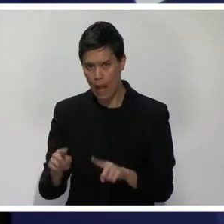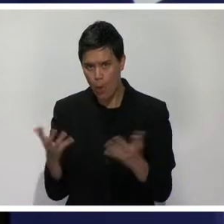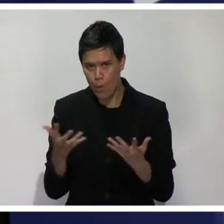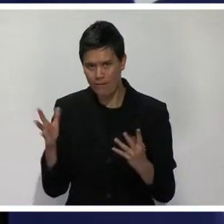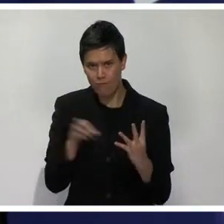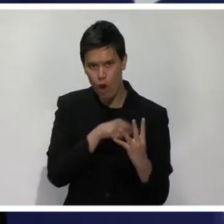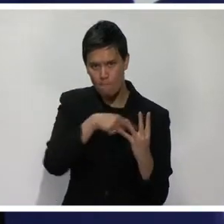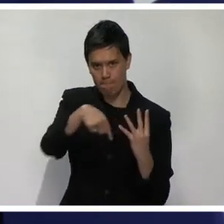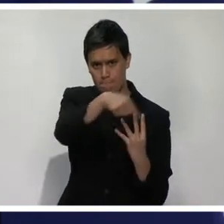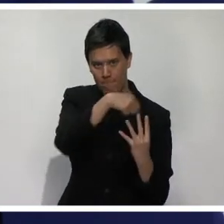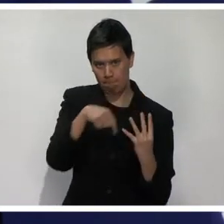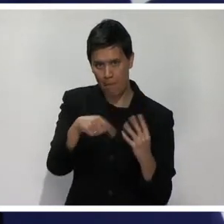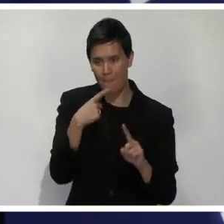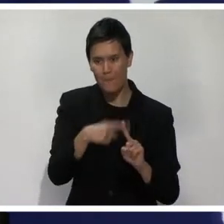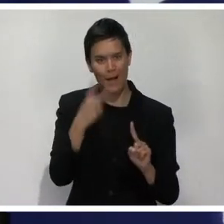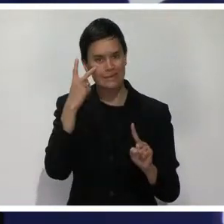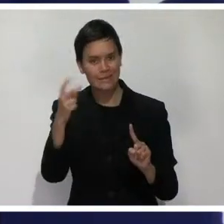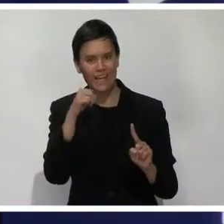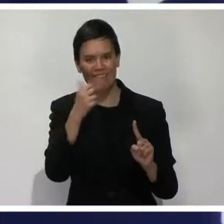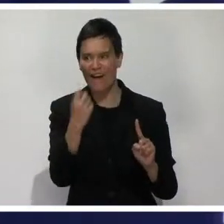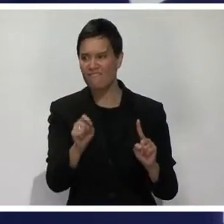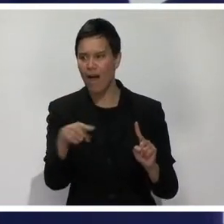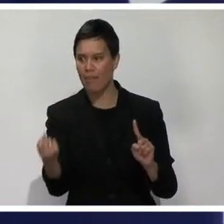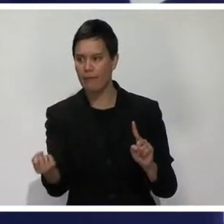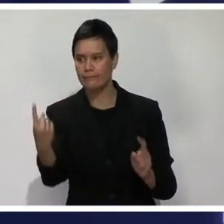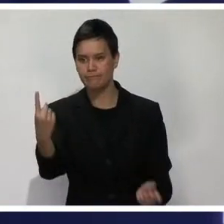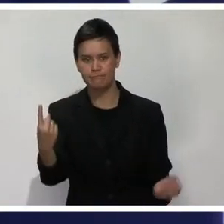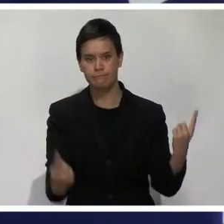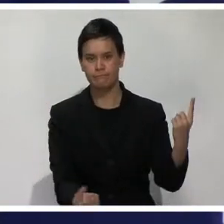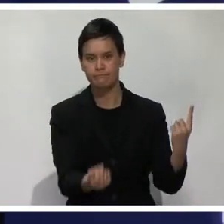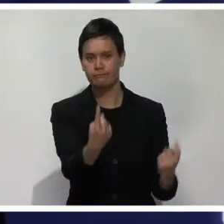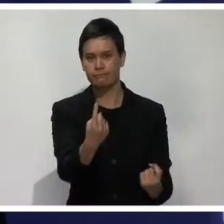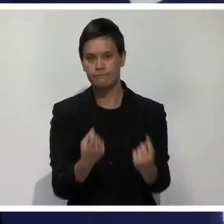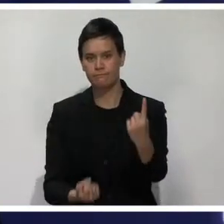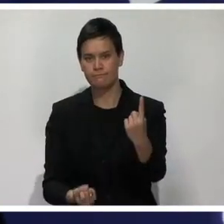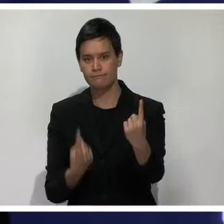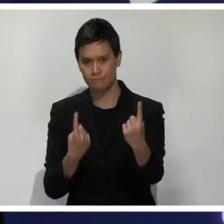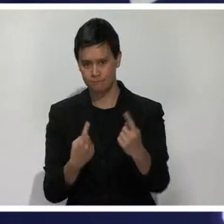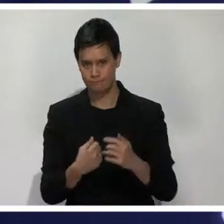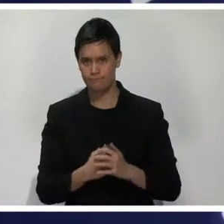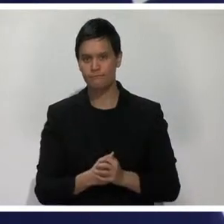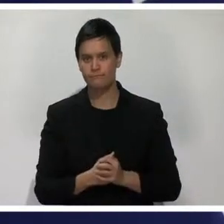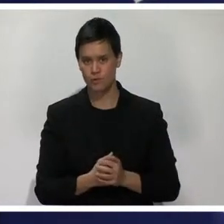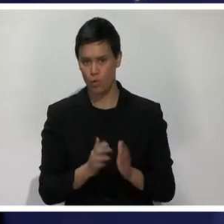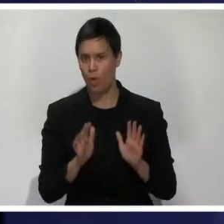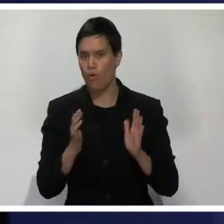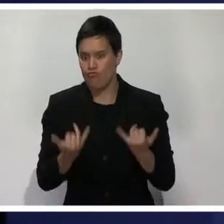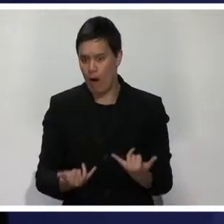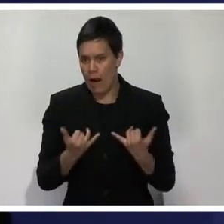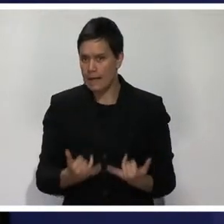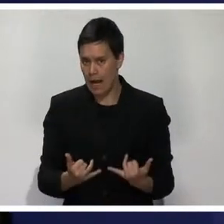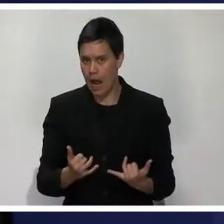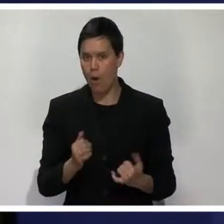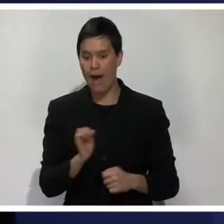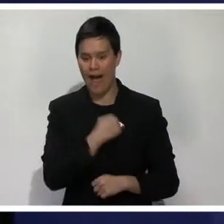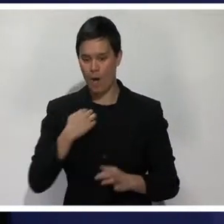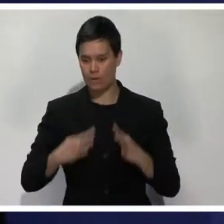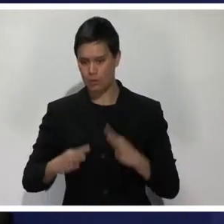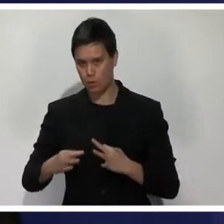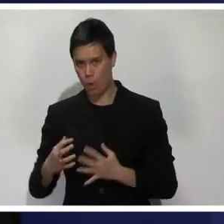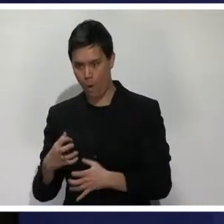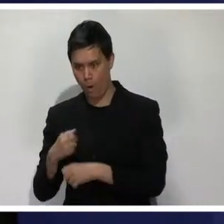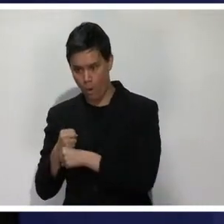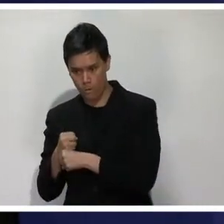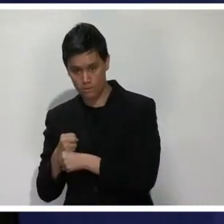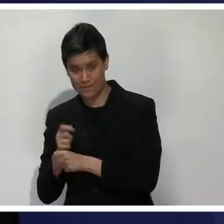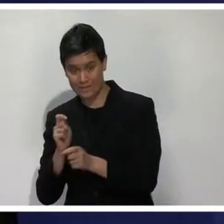the spread is from what we see around those what we call those index cases. That is what we'll be basing those decisions on. So that's